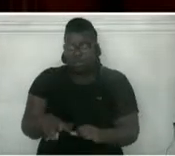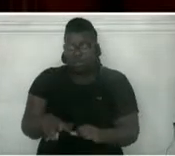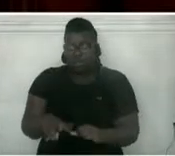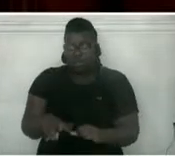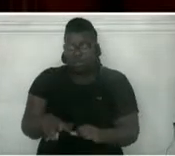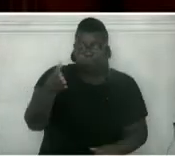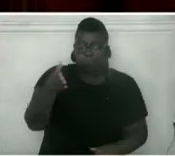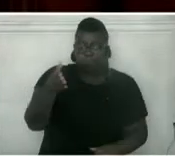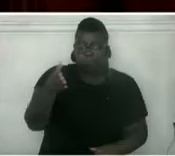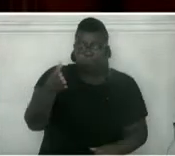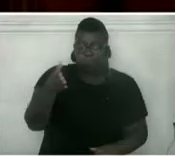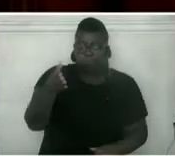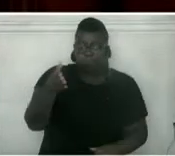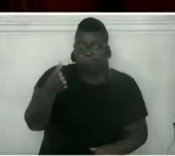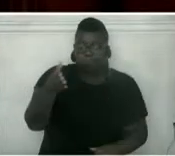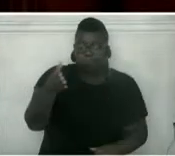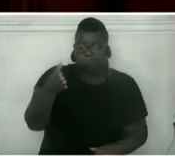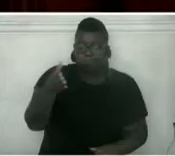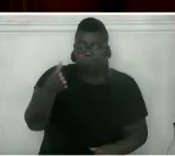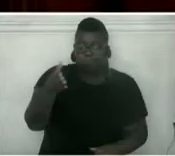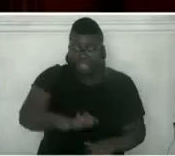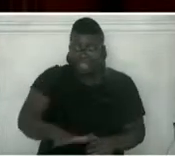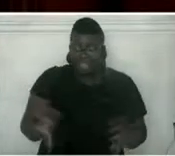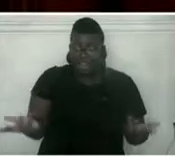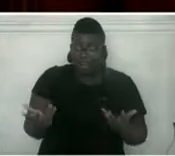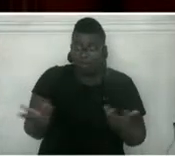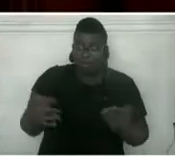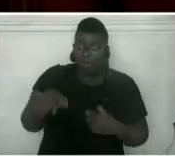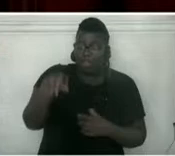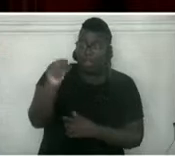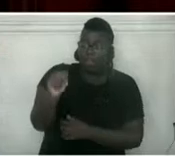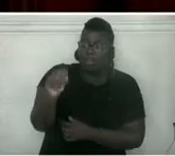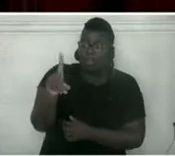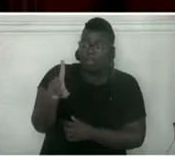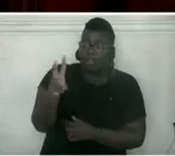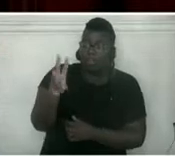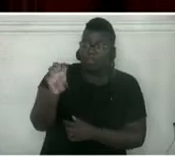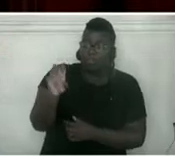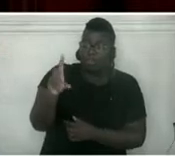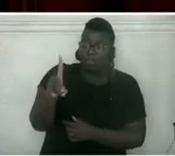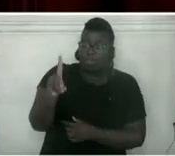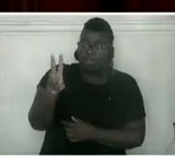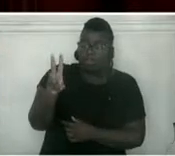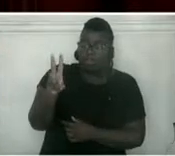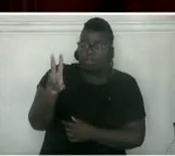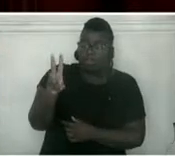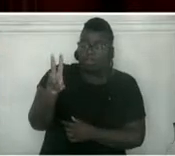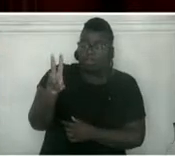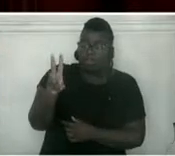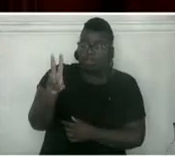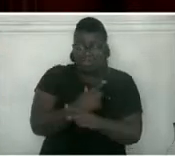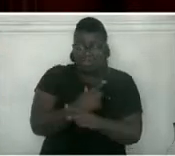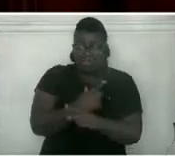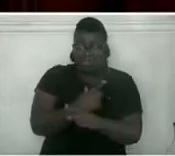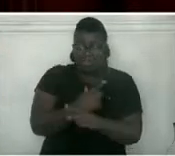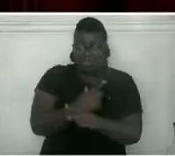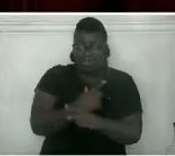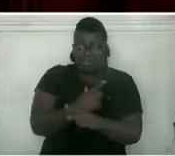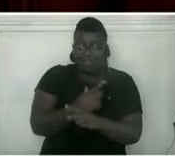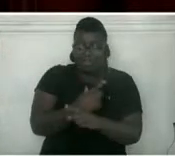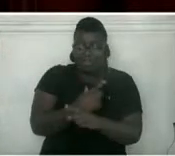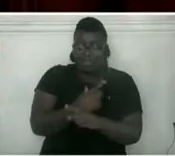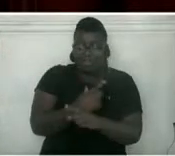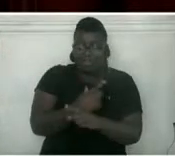operated by Ndwedwe and Umzinyathi District Taxi Association. Umzinyathi as